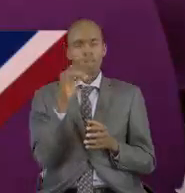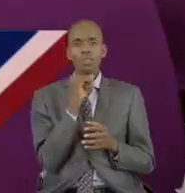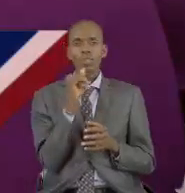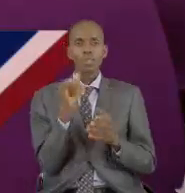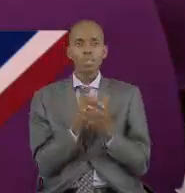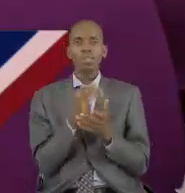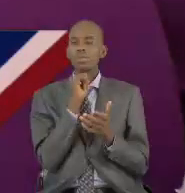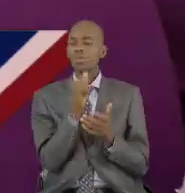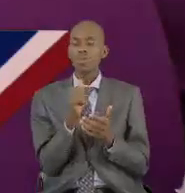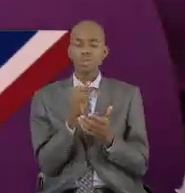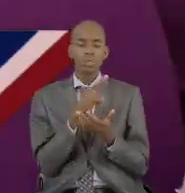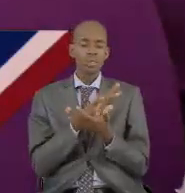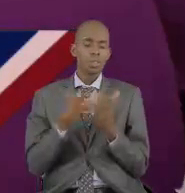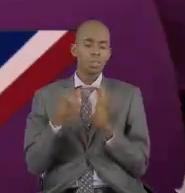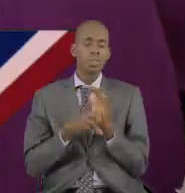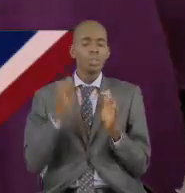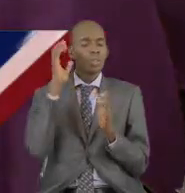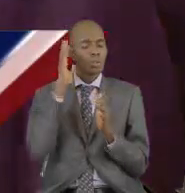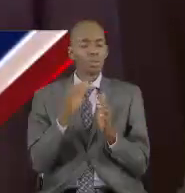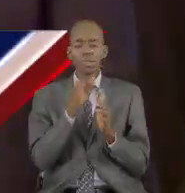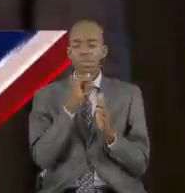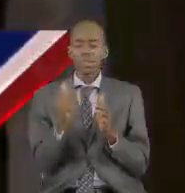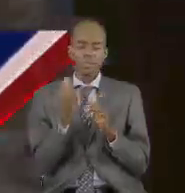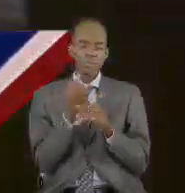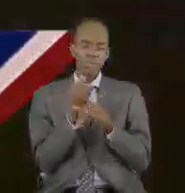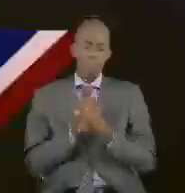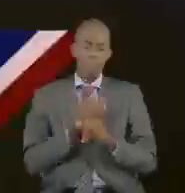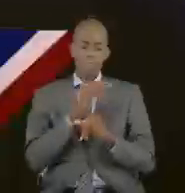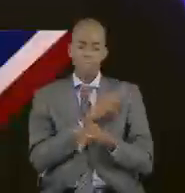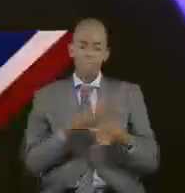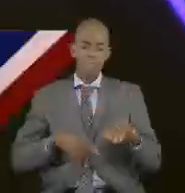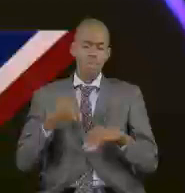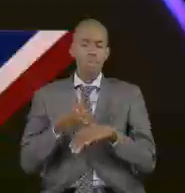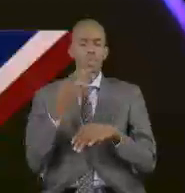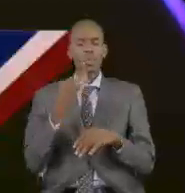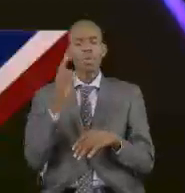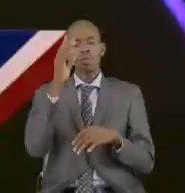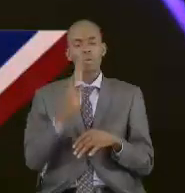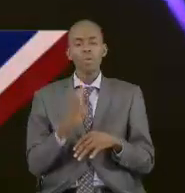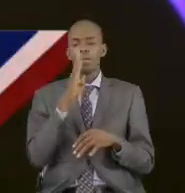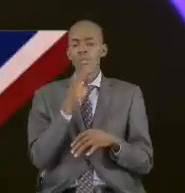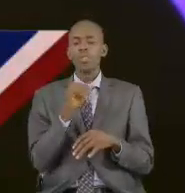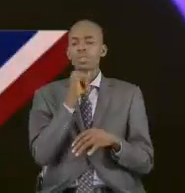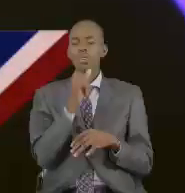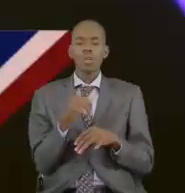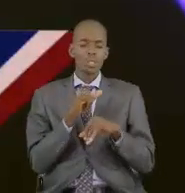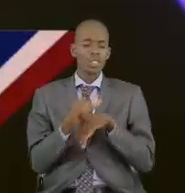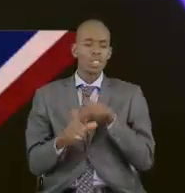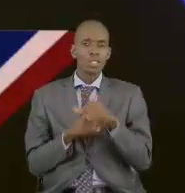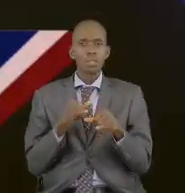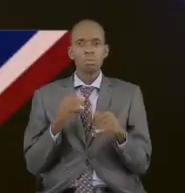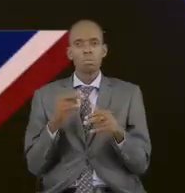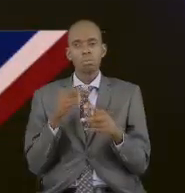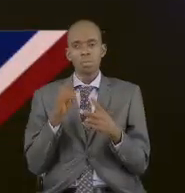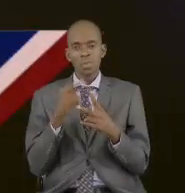shall not inherit the kingdom of God? Be not deceived, neither